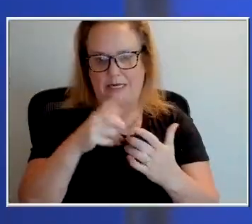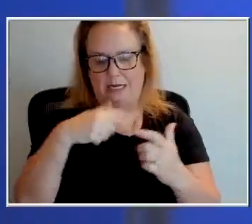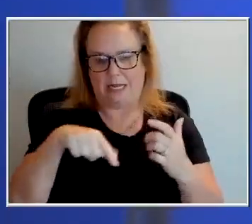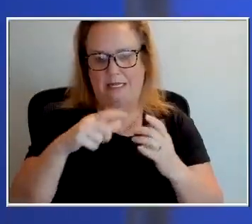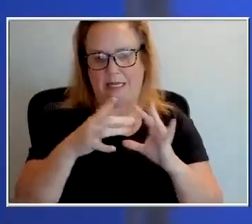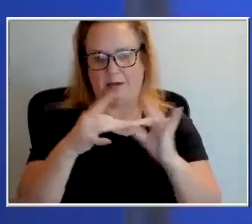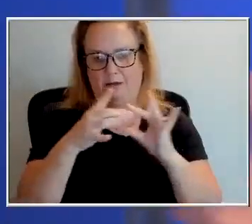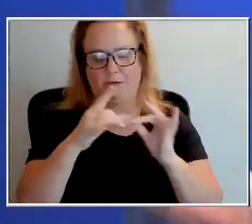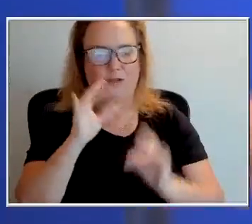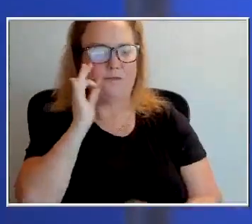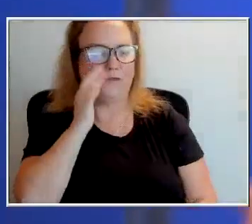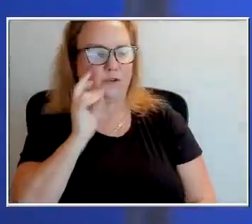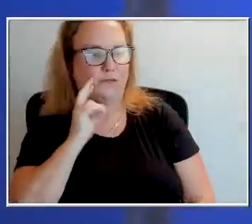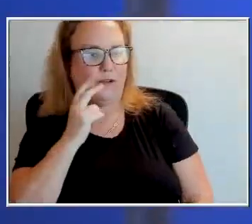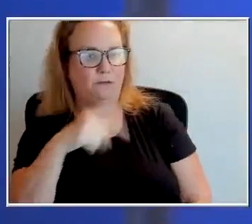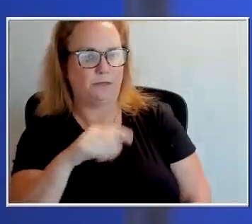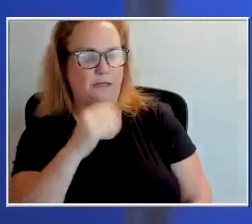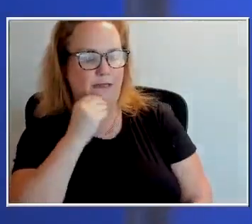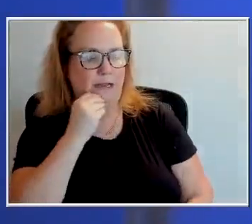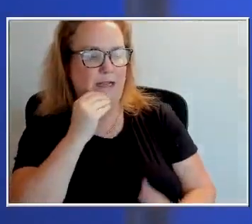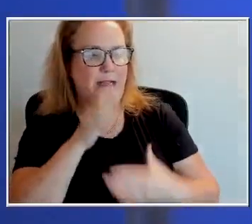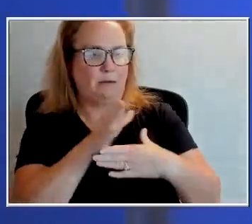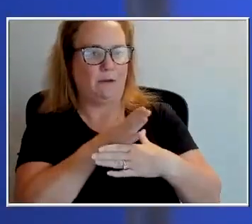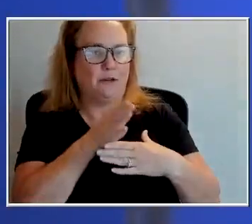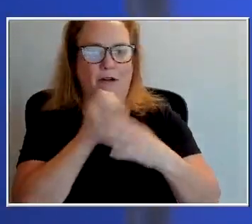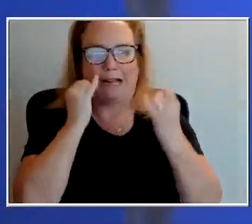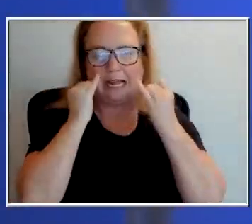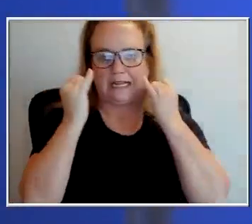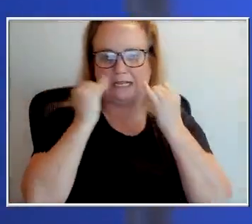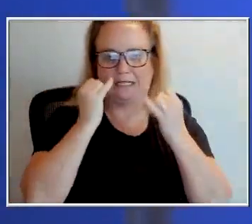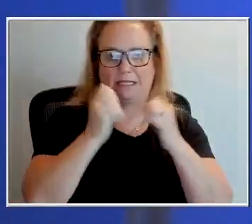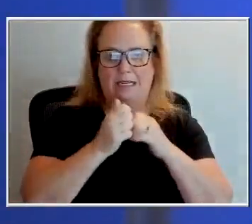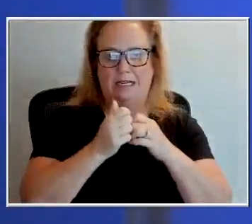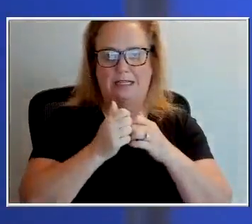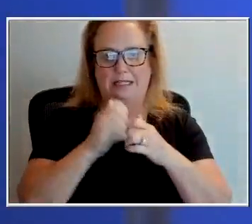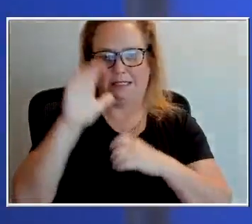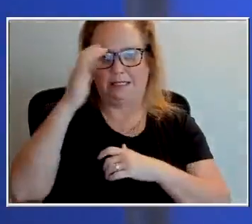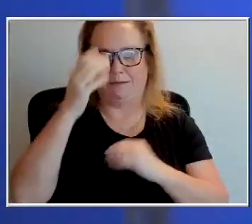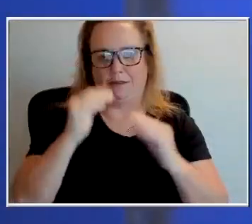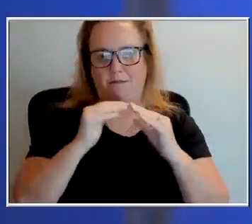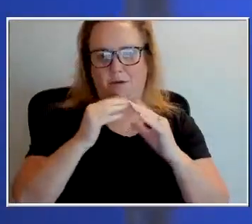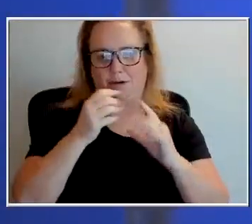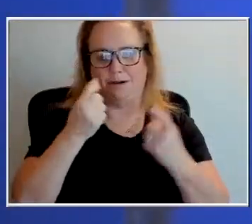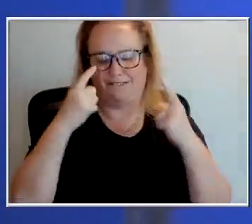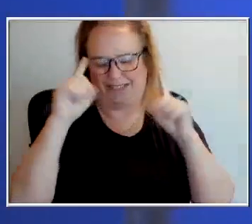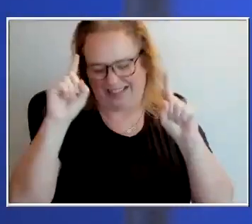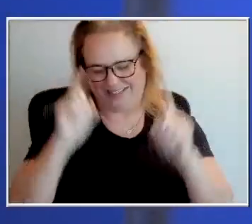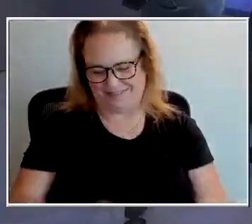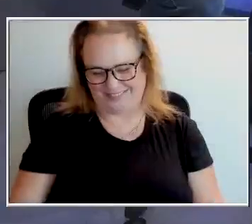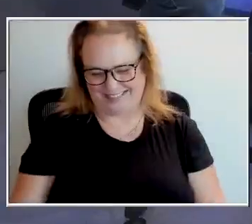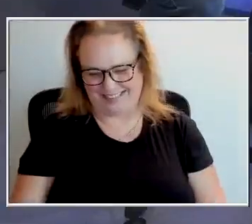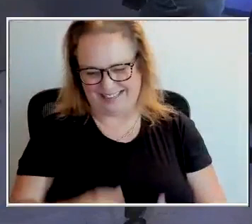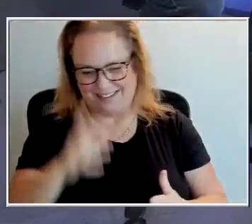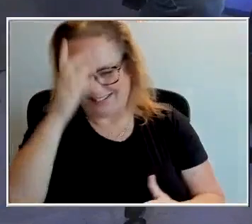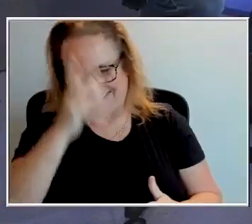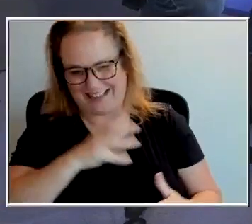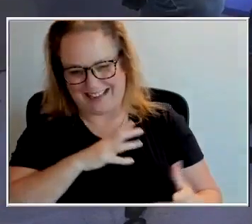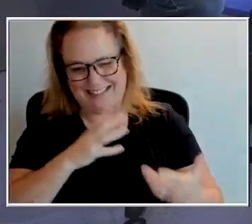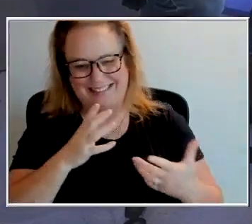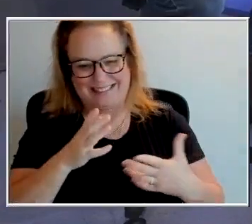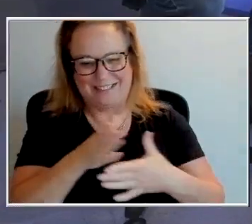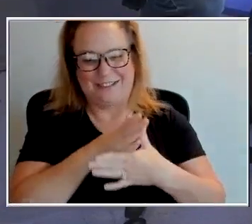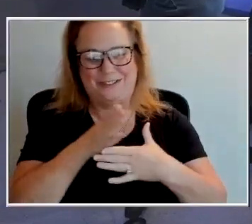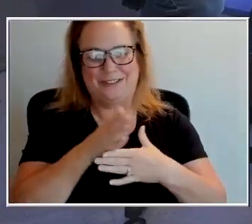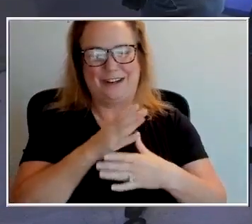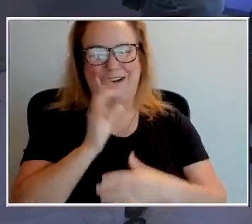and vegetables they ate and shared ideas with each other, and that seems to be a little bit more effective. Okay, well, there you go. Fruits and